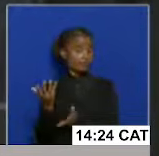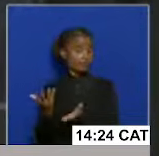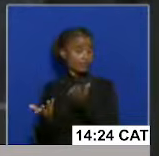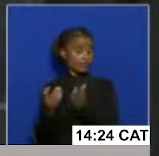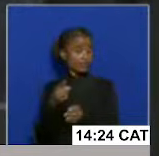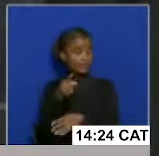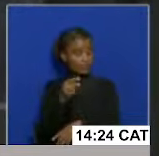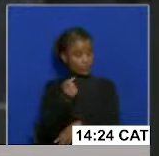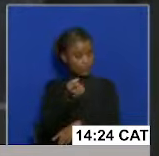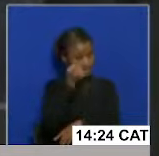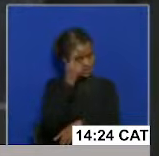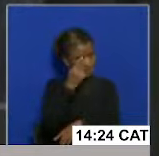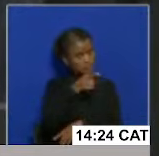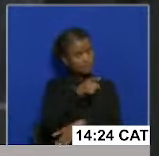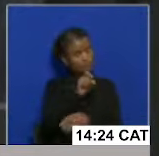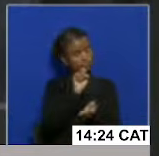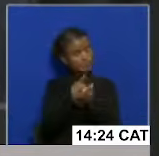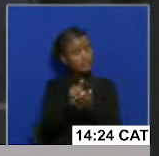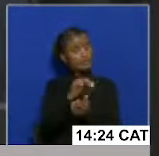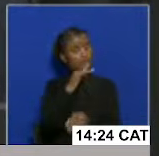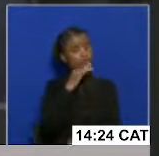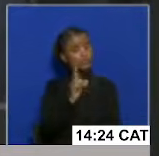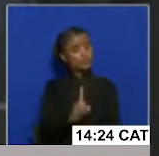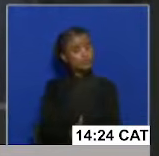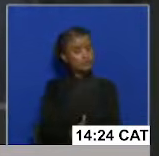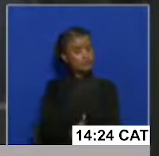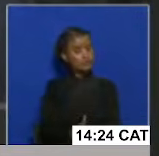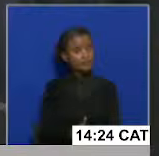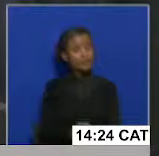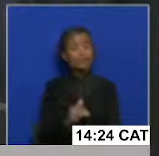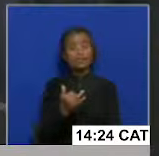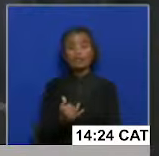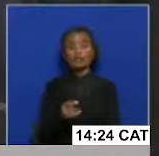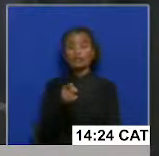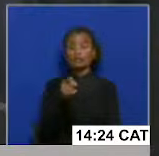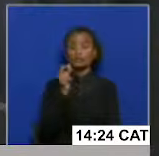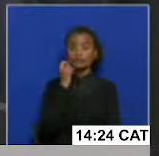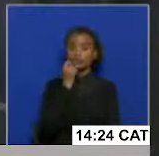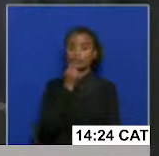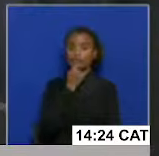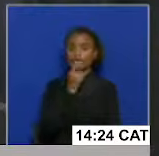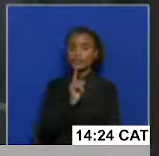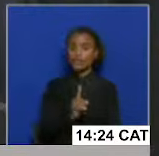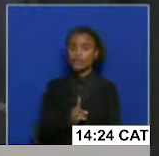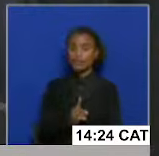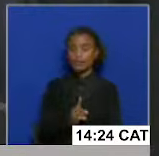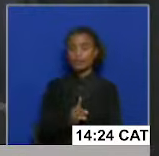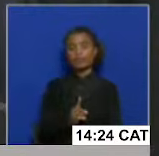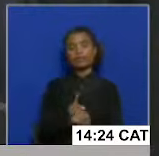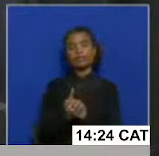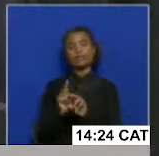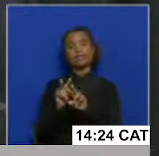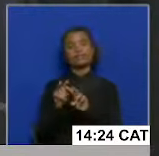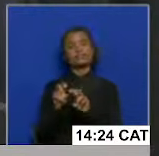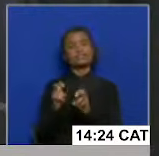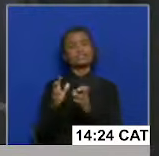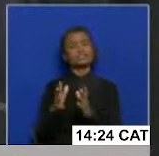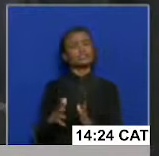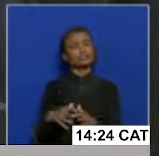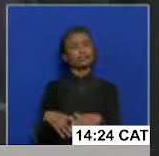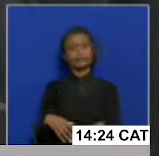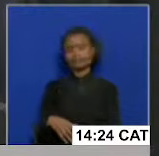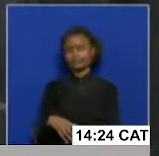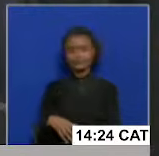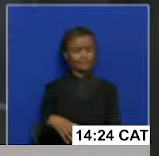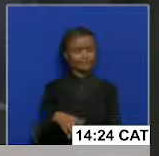to you. This you're now saying would be the investigator is not correct. It can't be. You